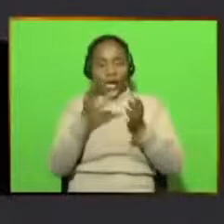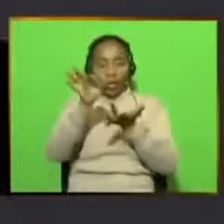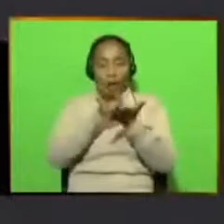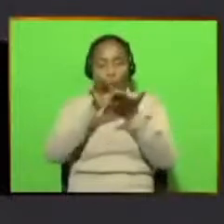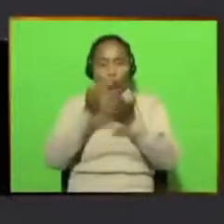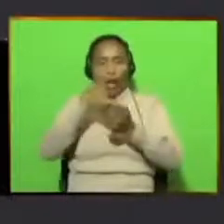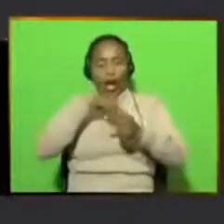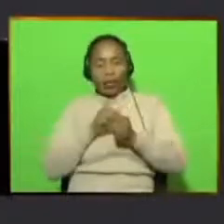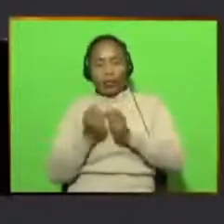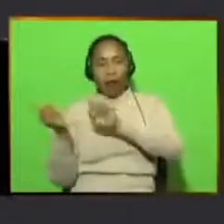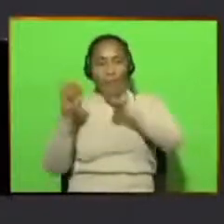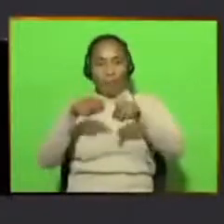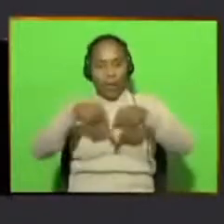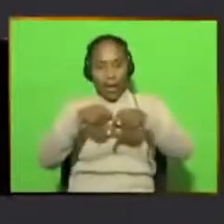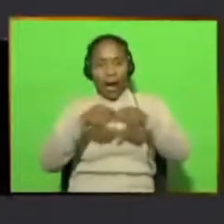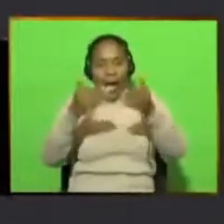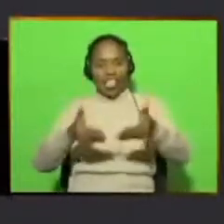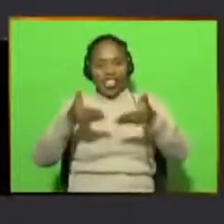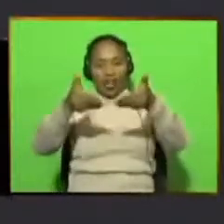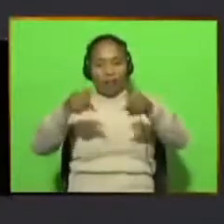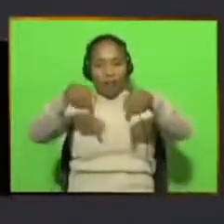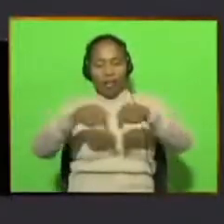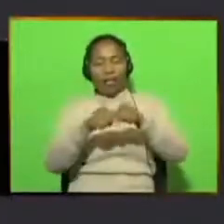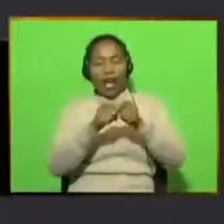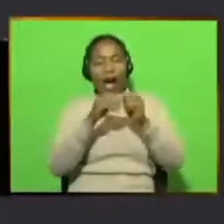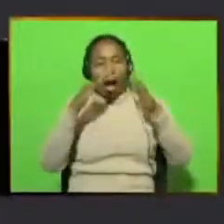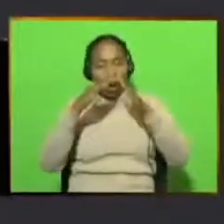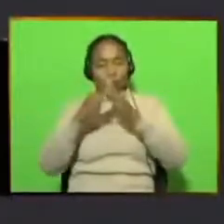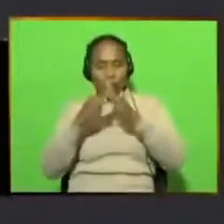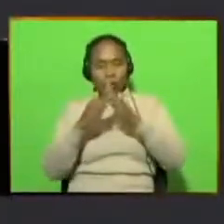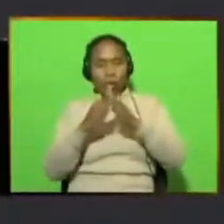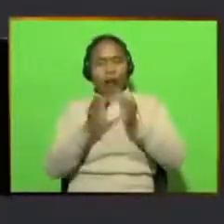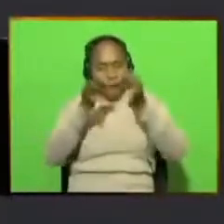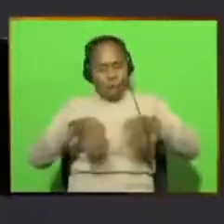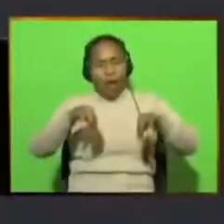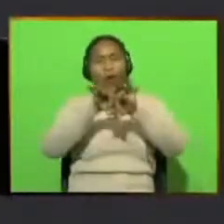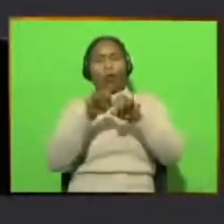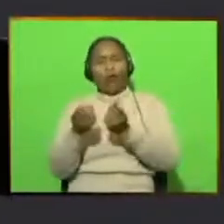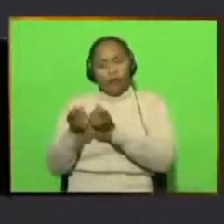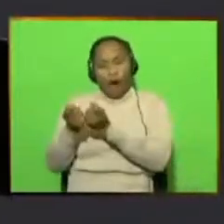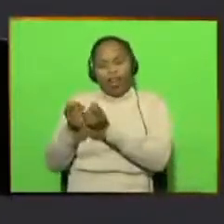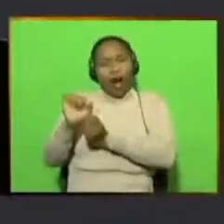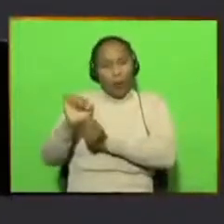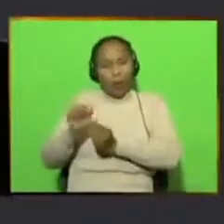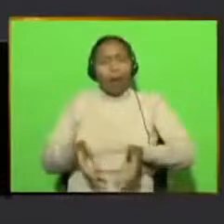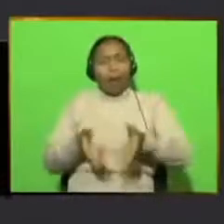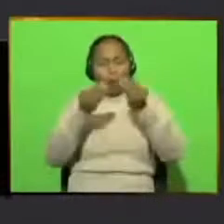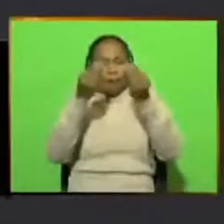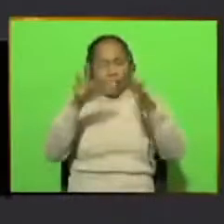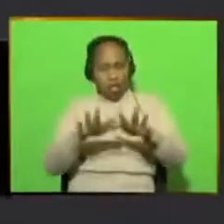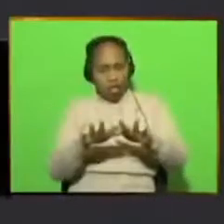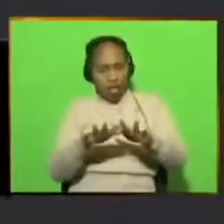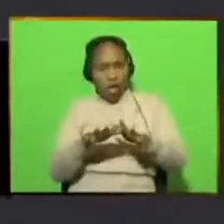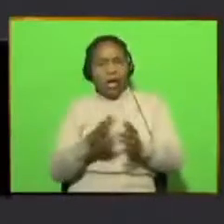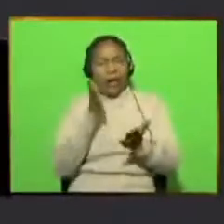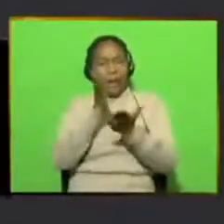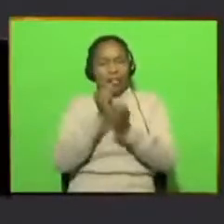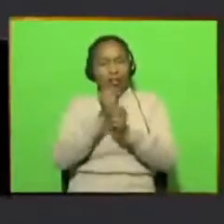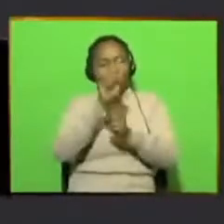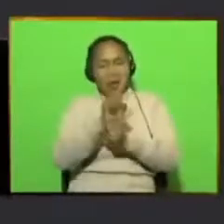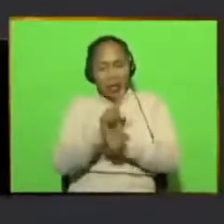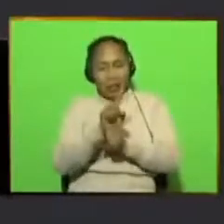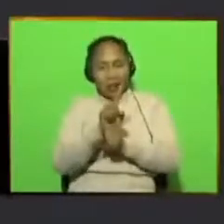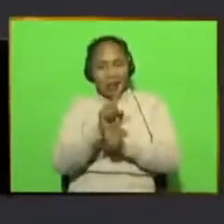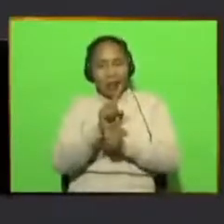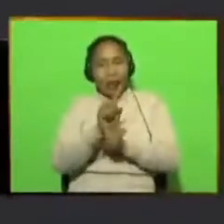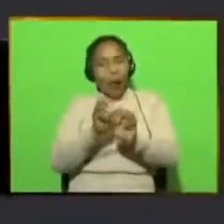serve get value for money and ensure that we give effect to the